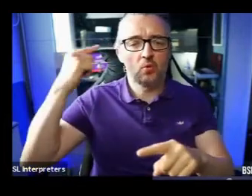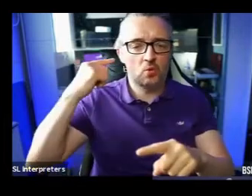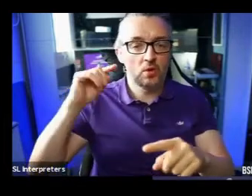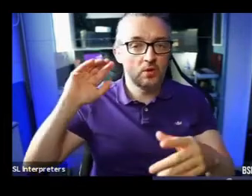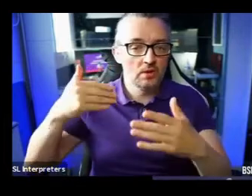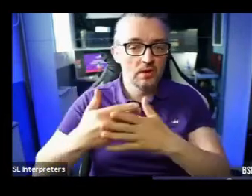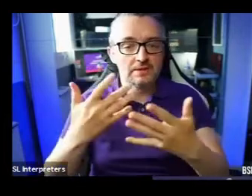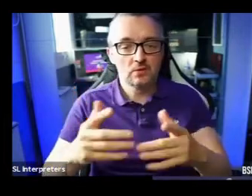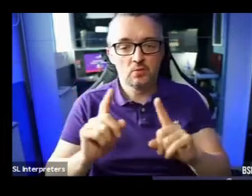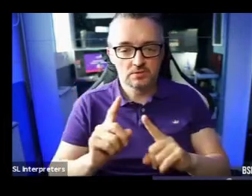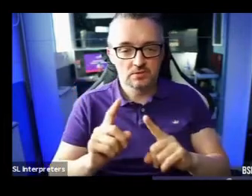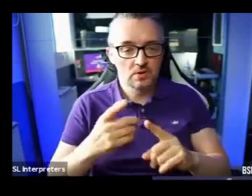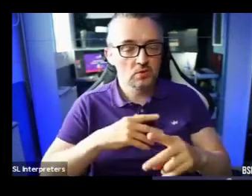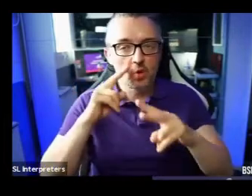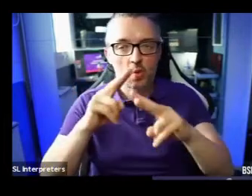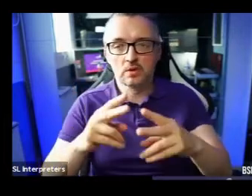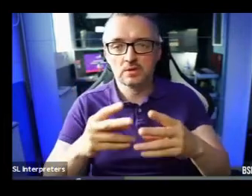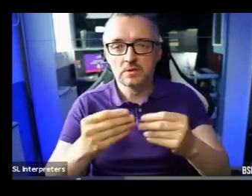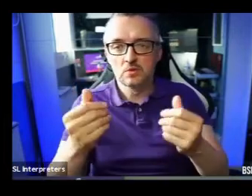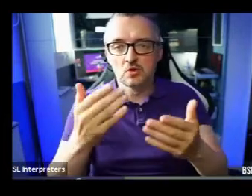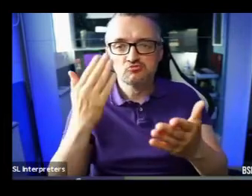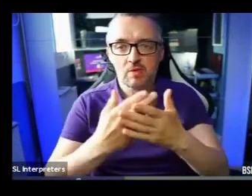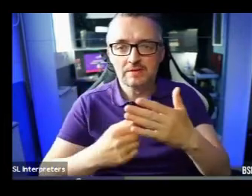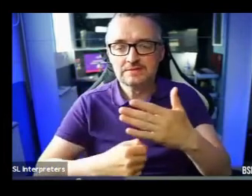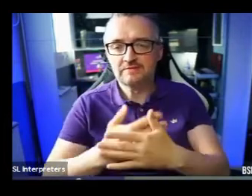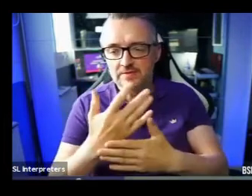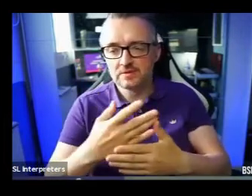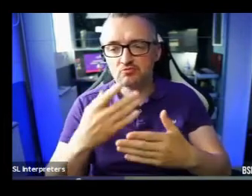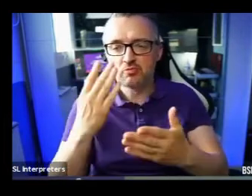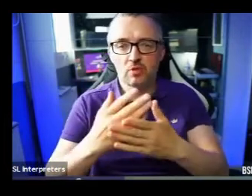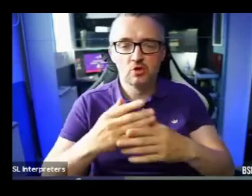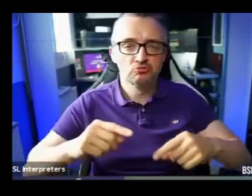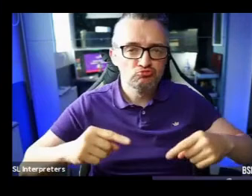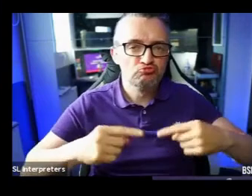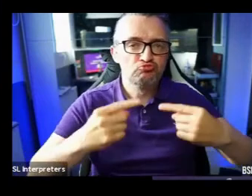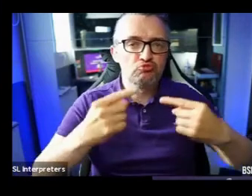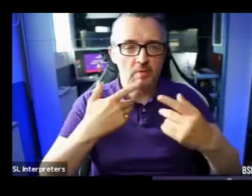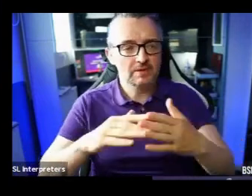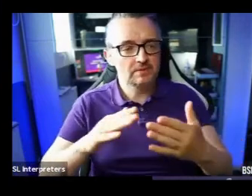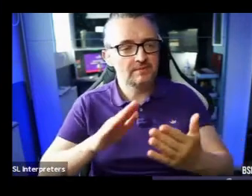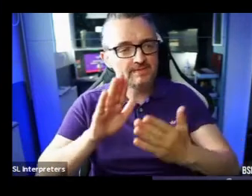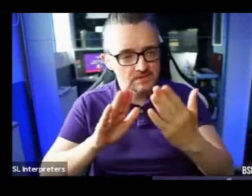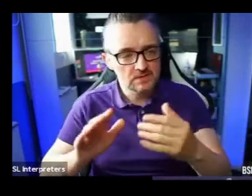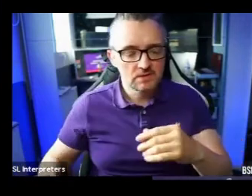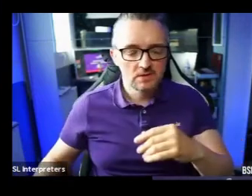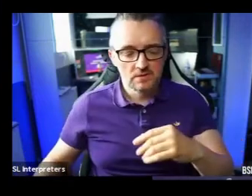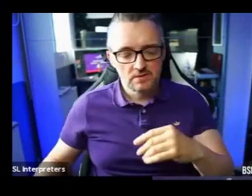ago and where we are now. I want to look at some of the real, developments, some of the real challenges and changes that